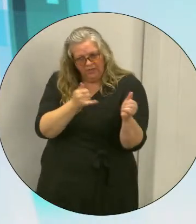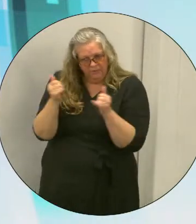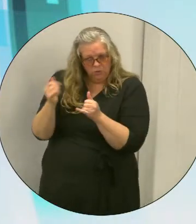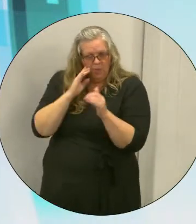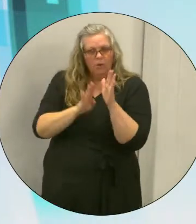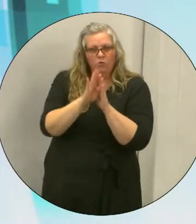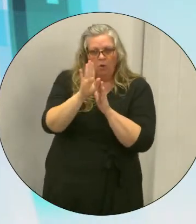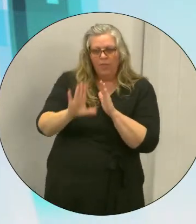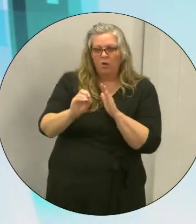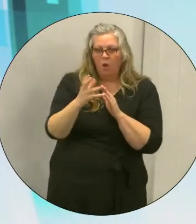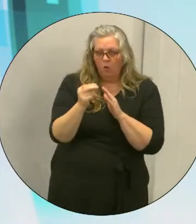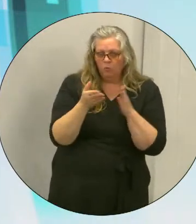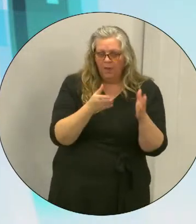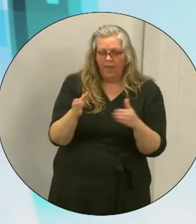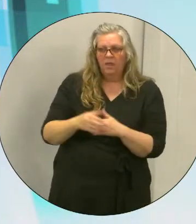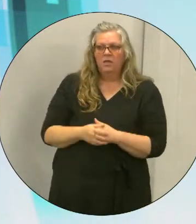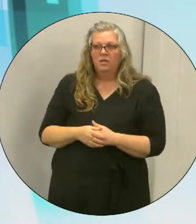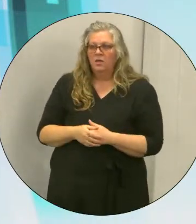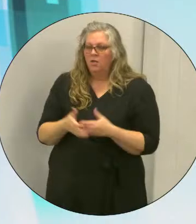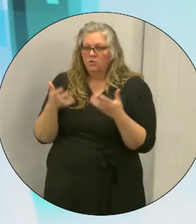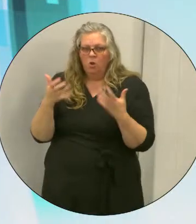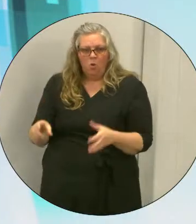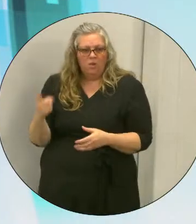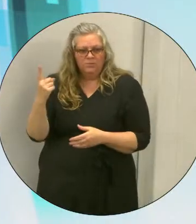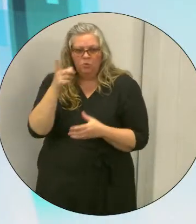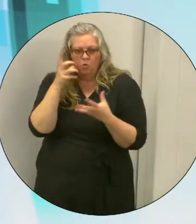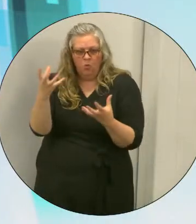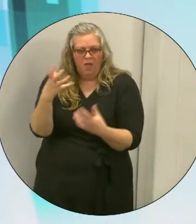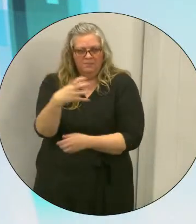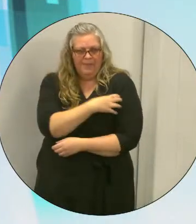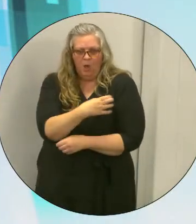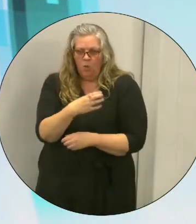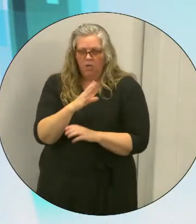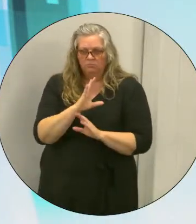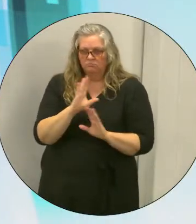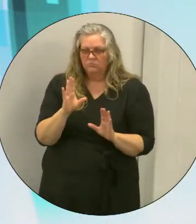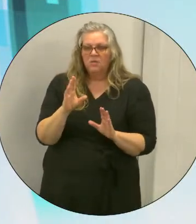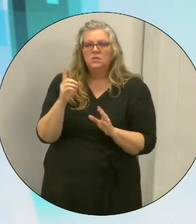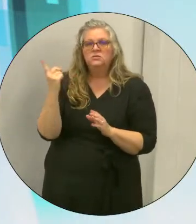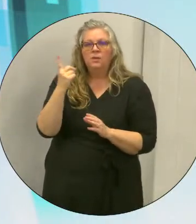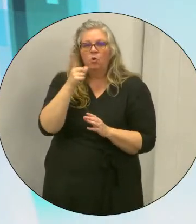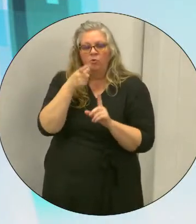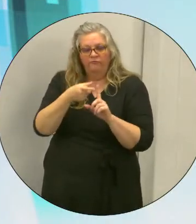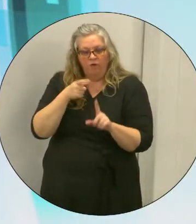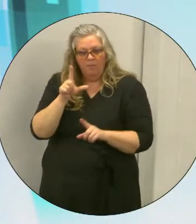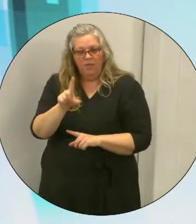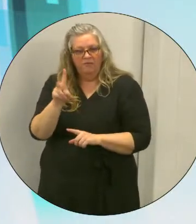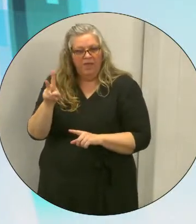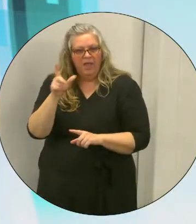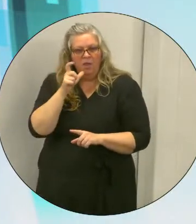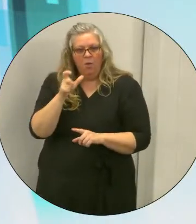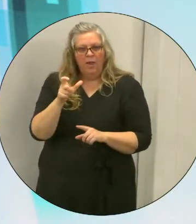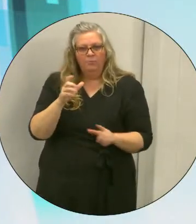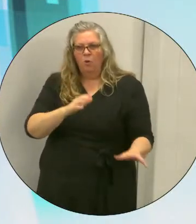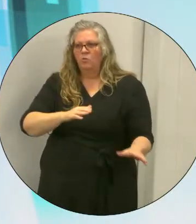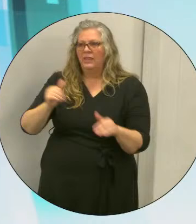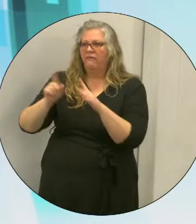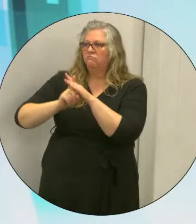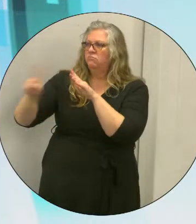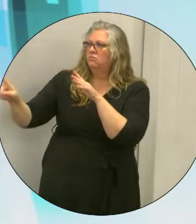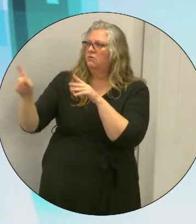want someone who isn't in it for power or notoriety, someone with real roots here in Vegas and who won't leave for the next new